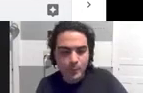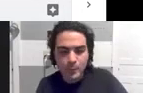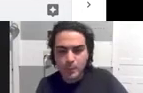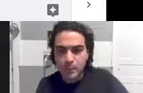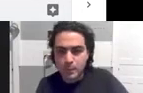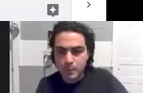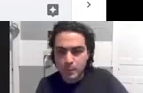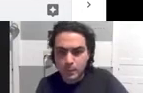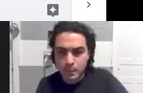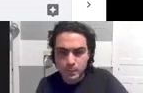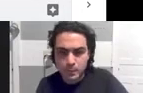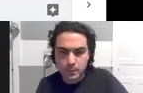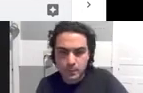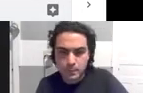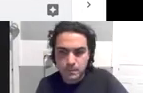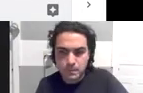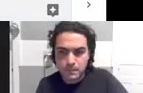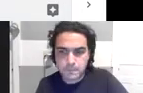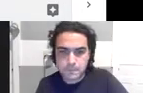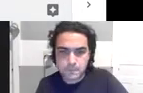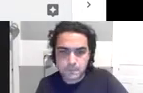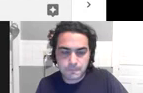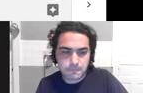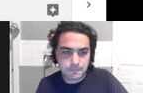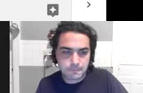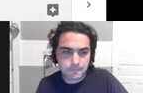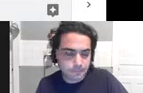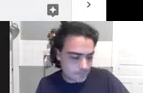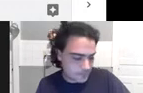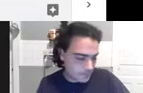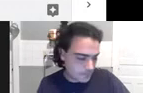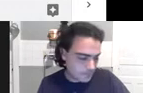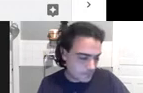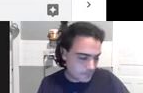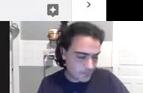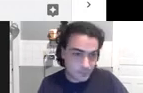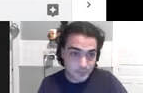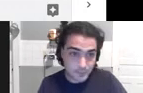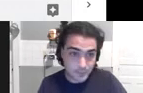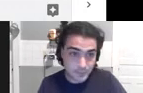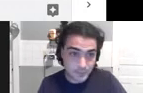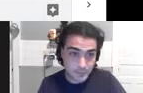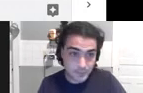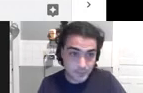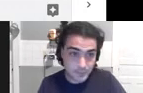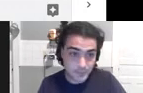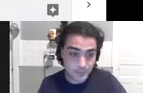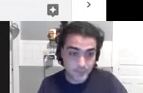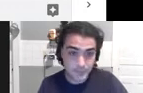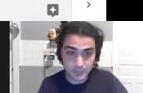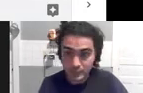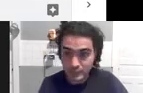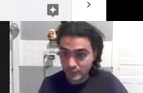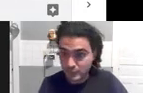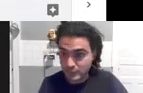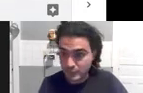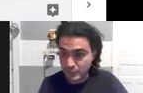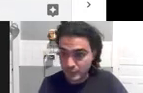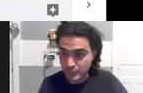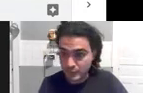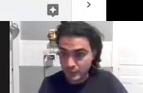I will take a look at the link. If you have if you do have something to contribute to this activity,